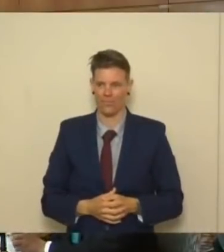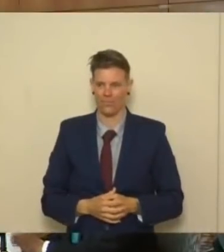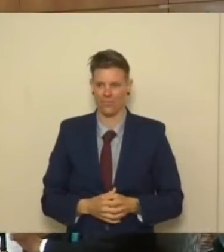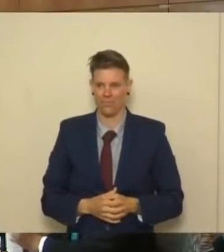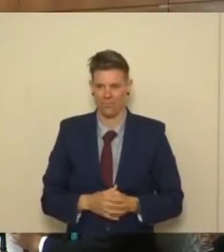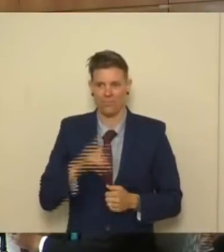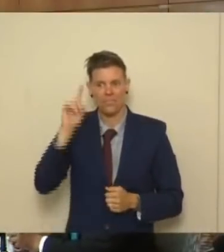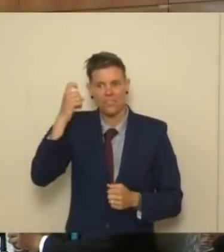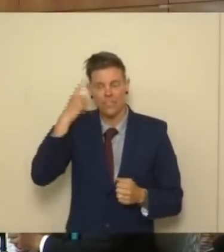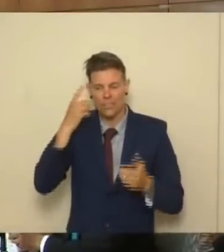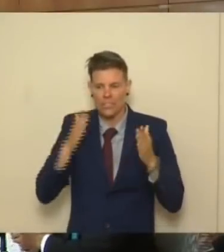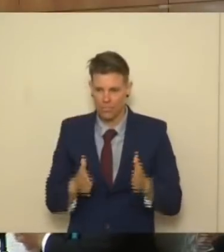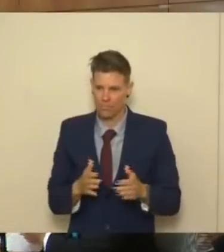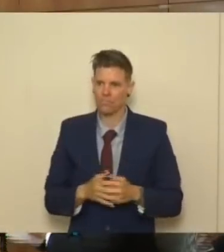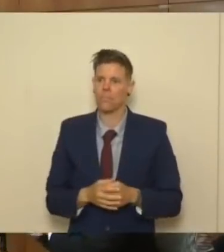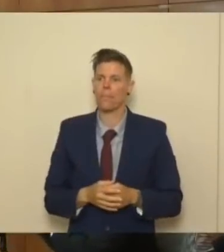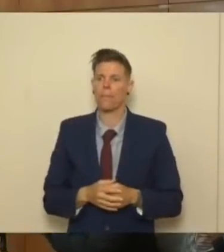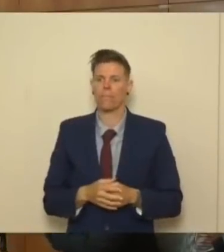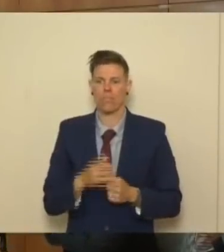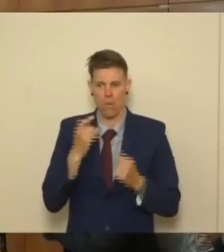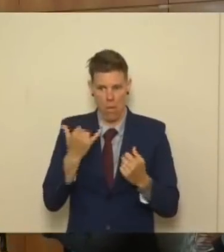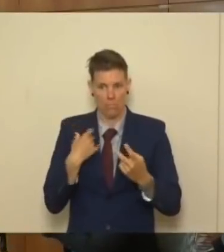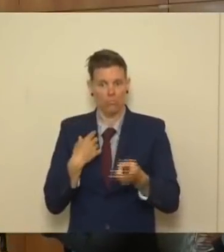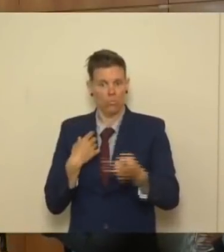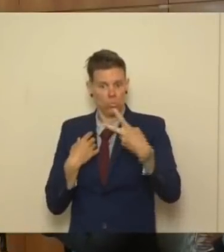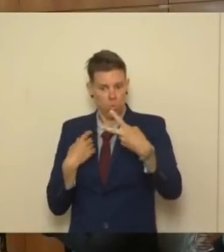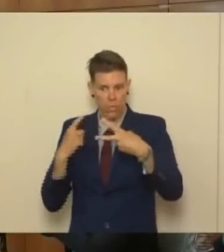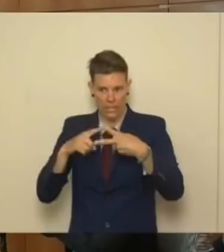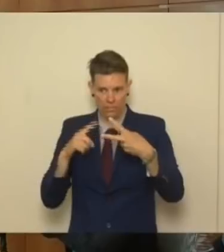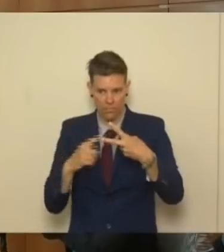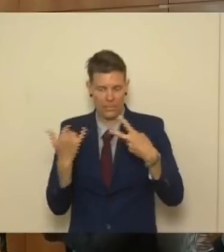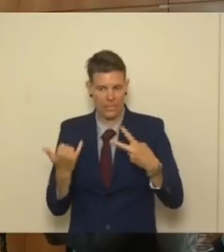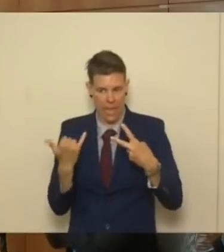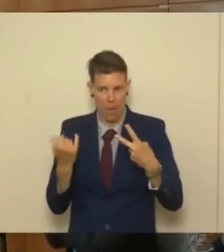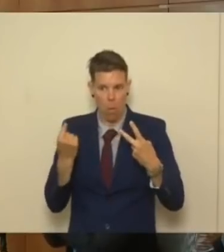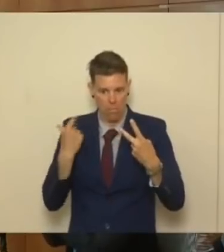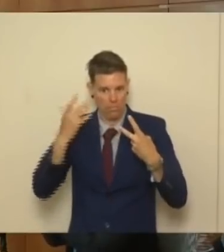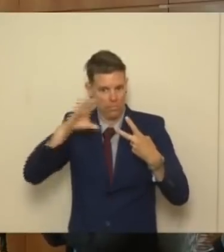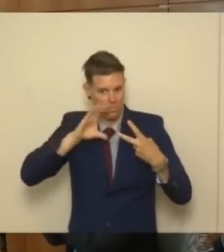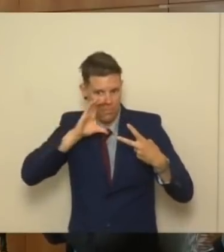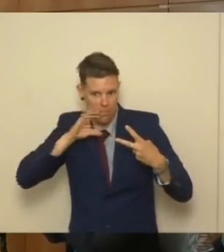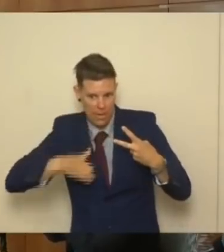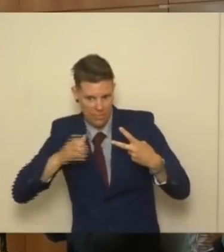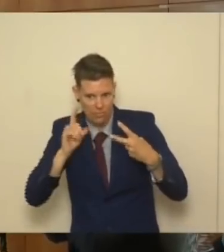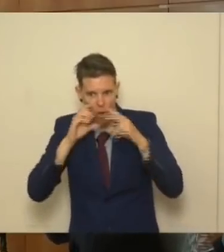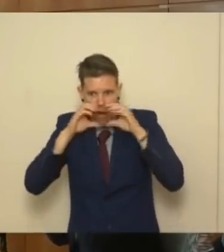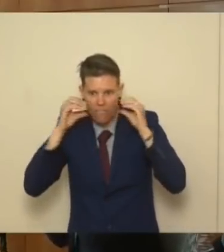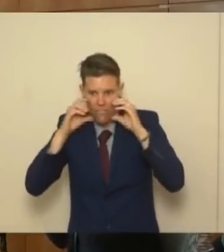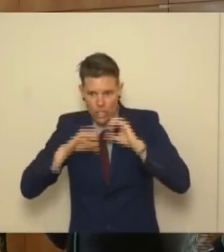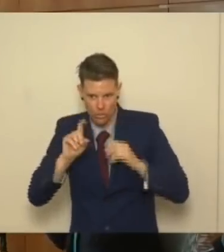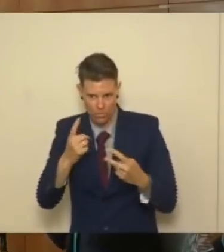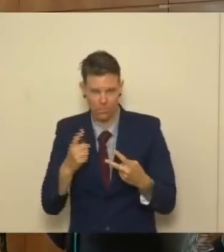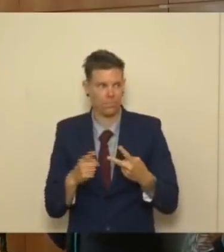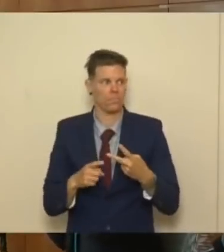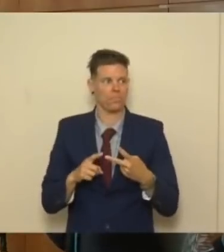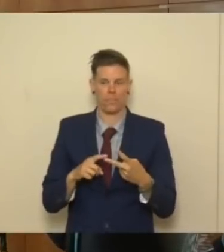What I want to do two things. I'm going to take my mask off and come back to me. I want to make sure that I'm going to ask you to send the camera all the way